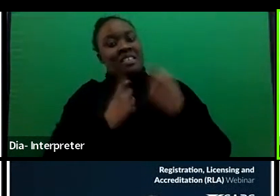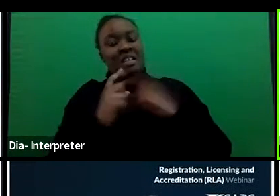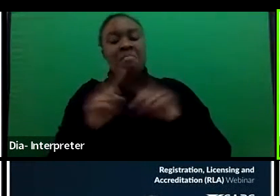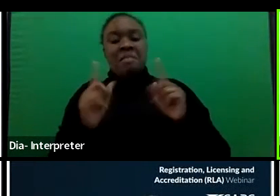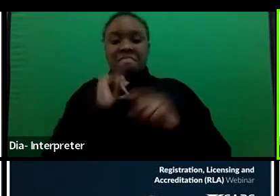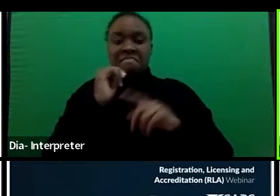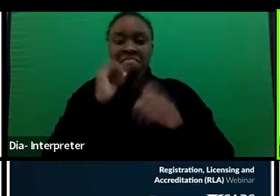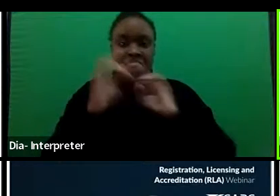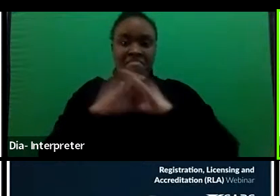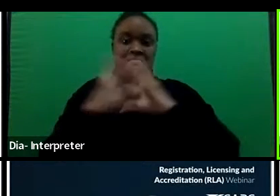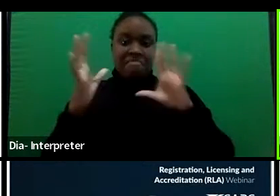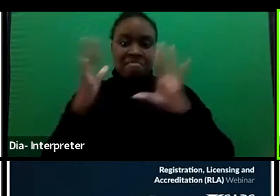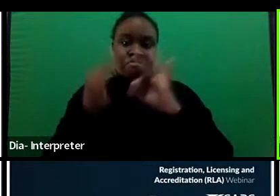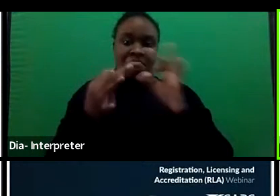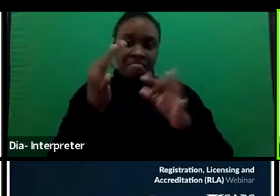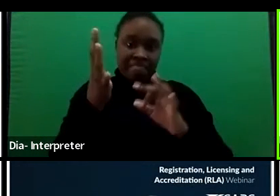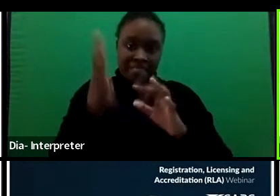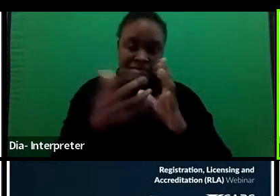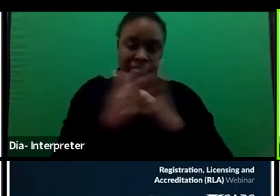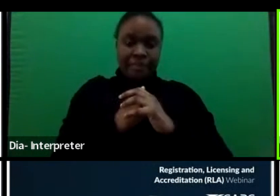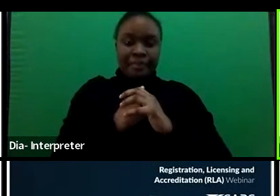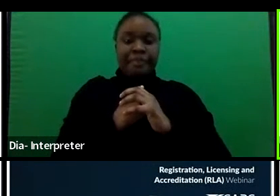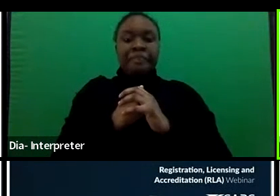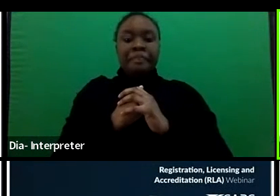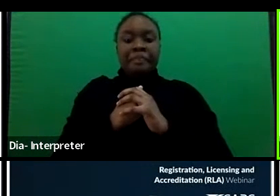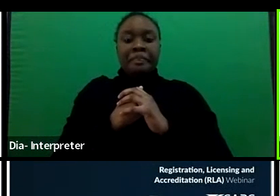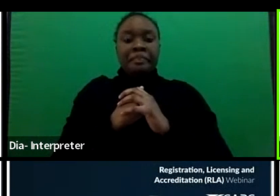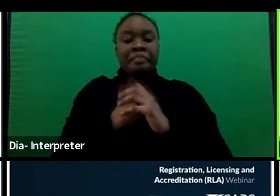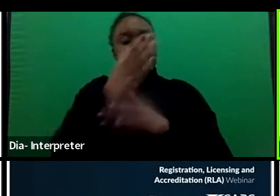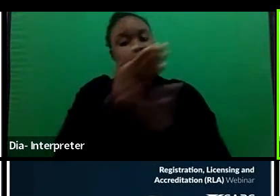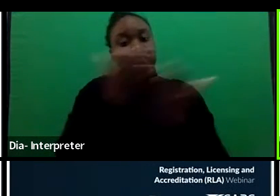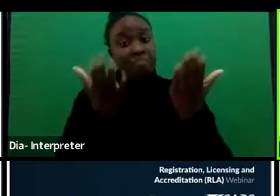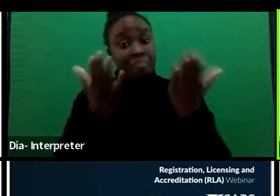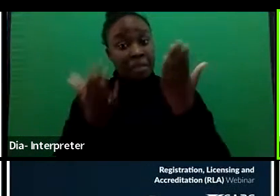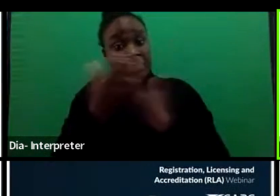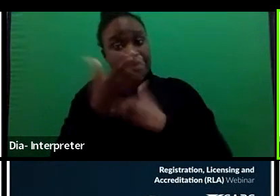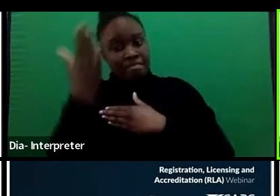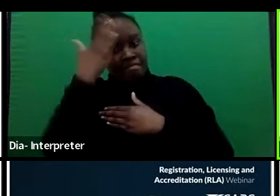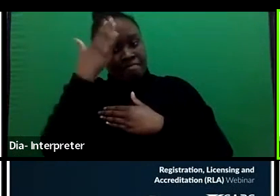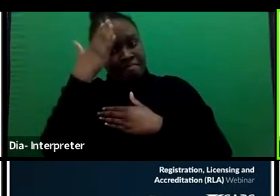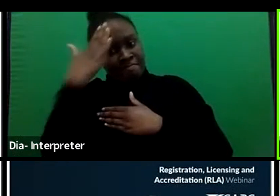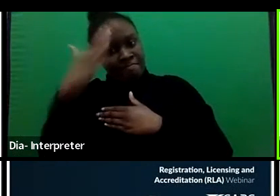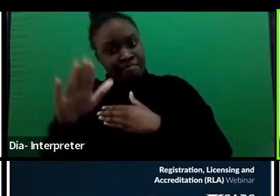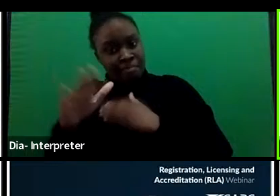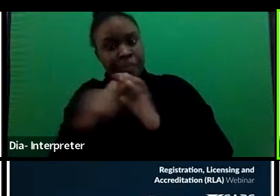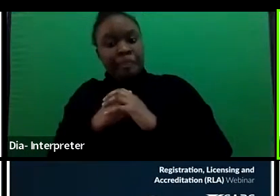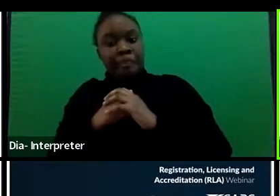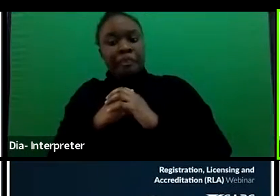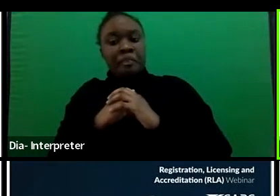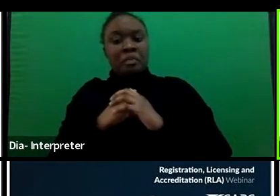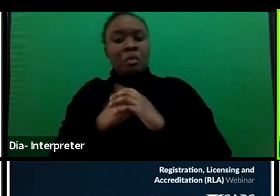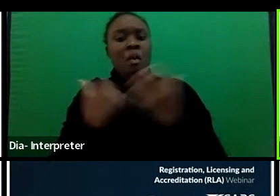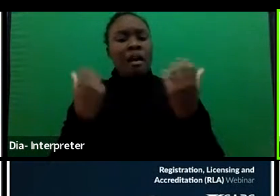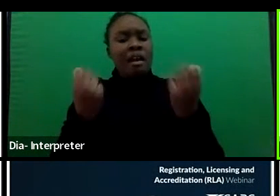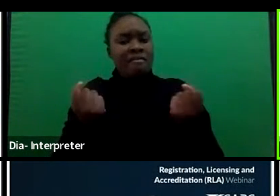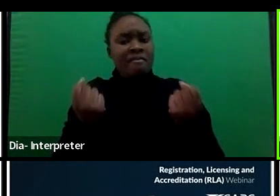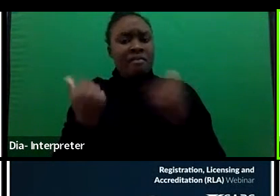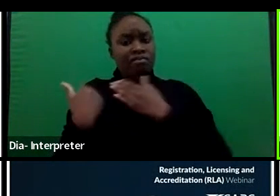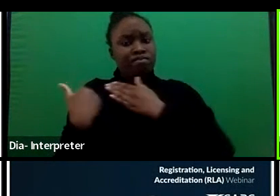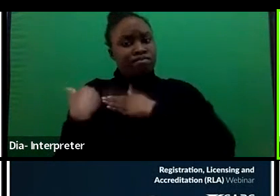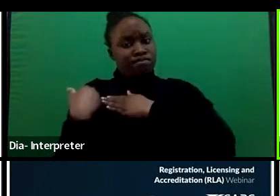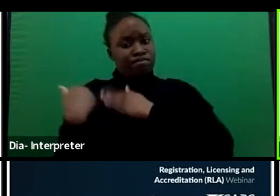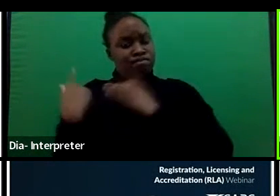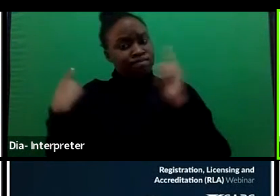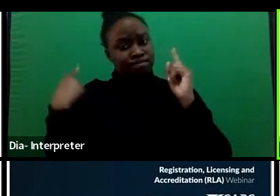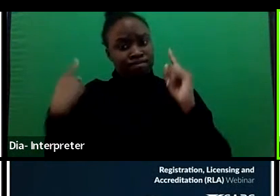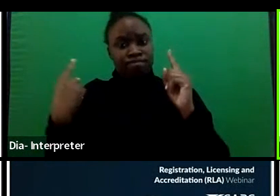on that. So as you may know that we have obligated in terms of the